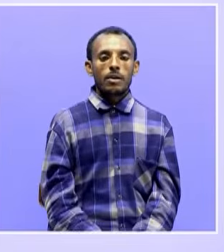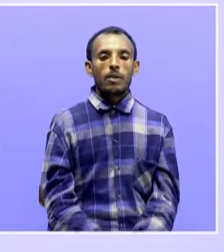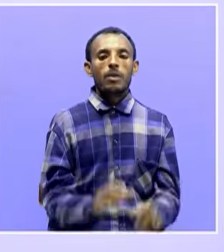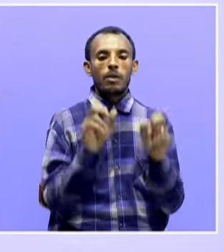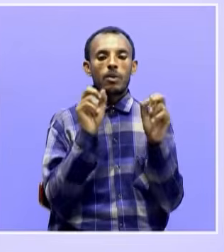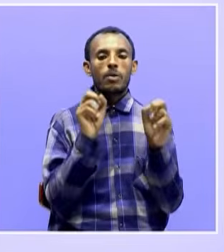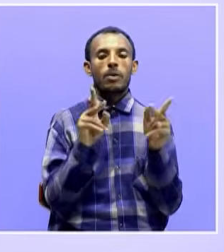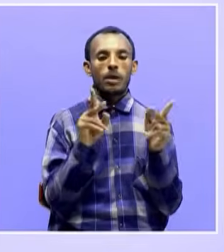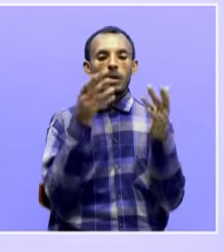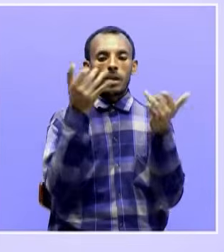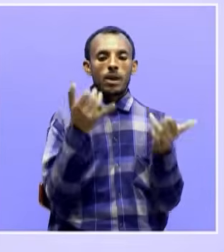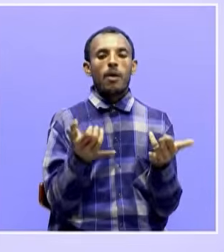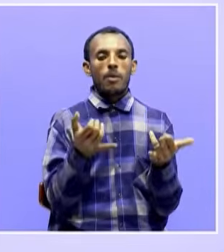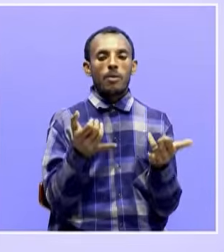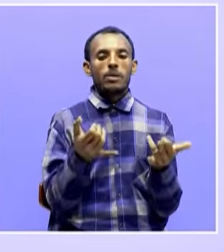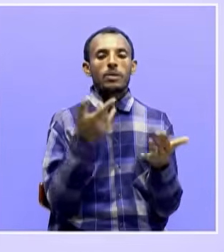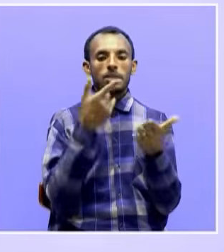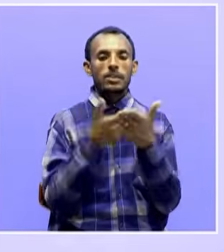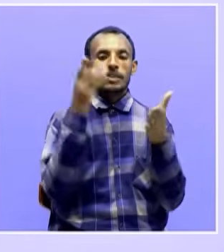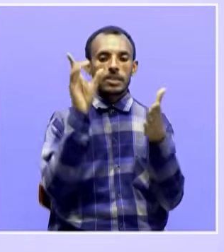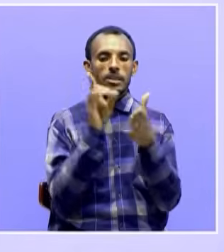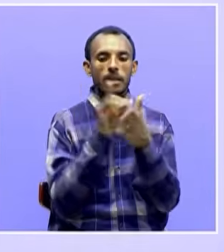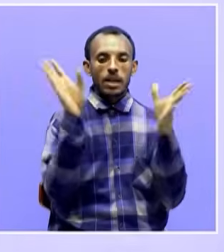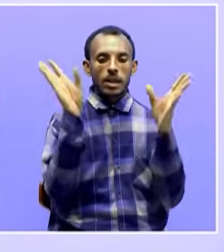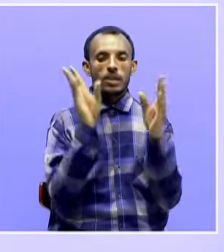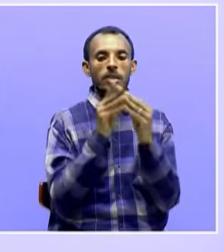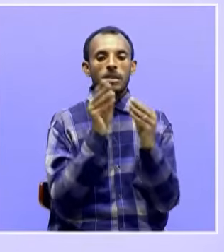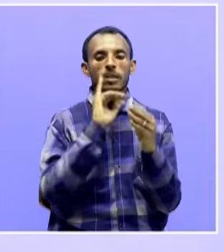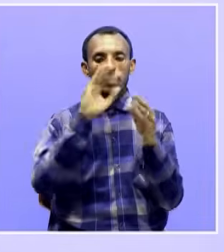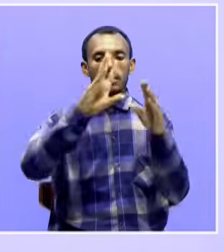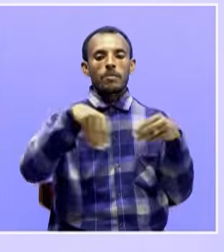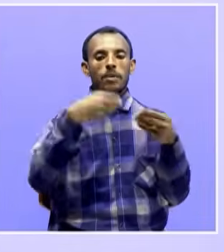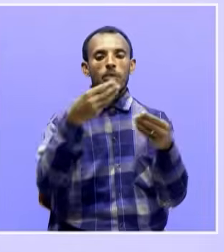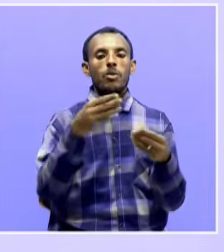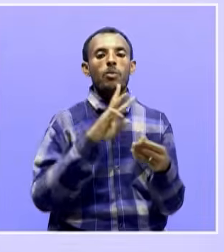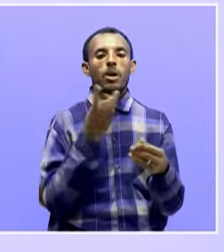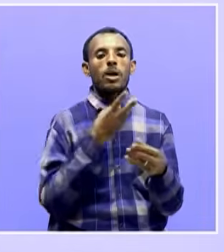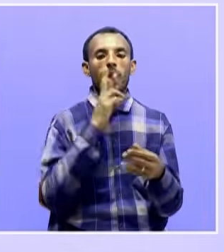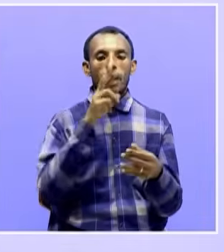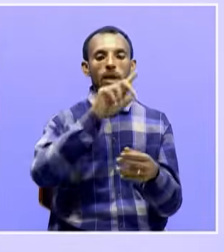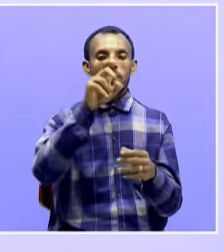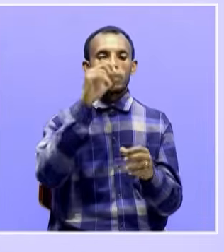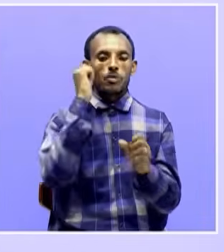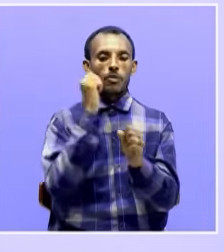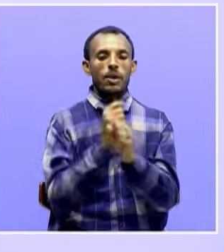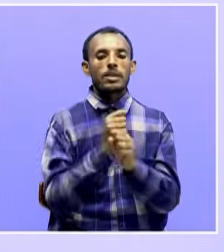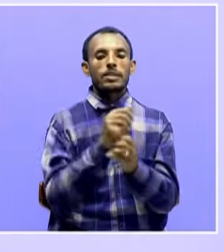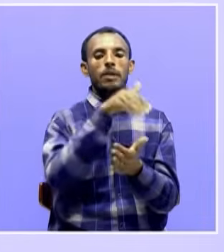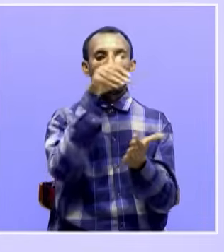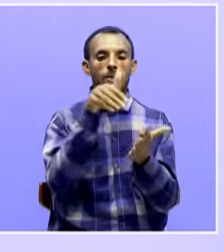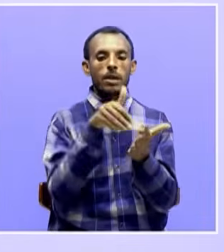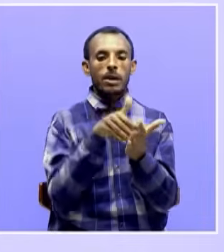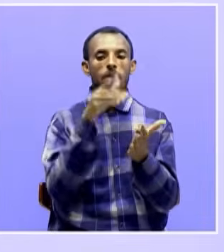Okay, now this data set is given. We are asked to find the median of this data